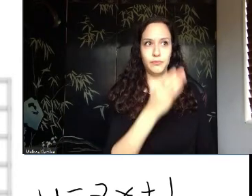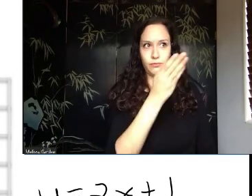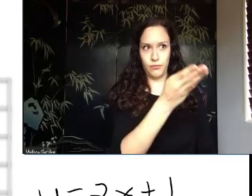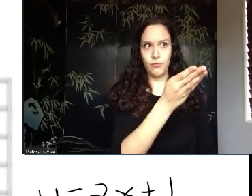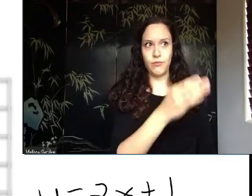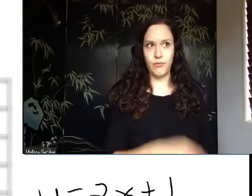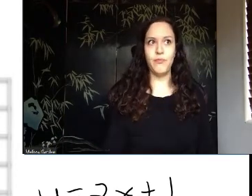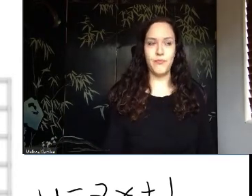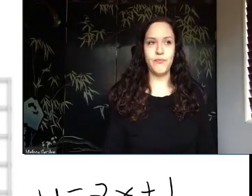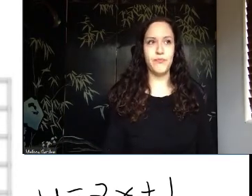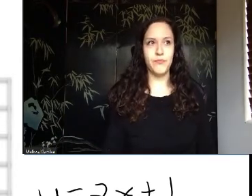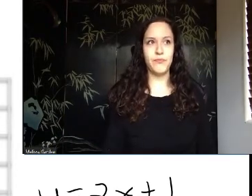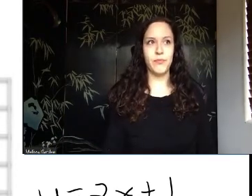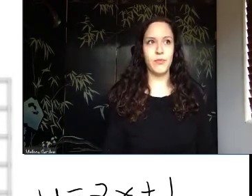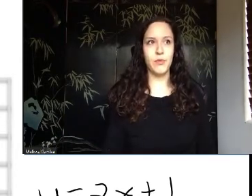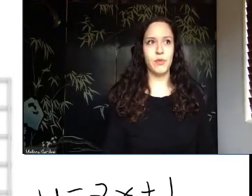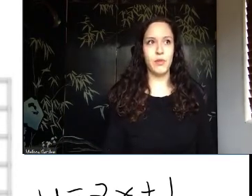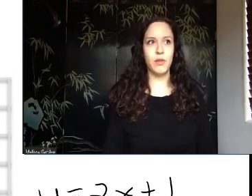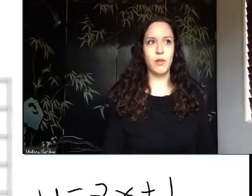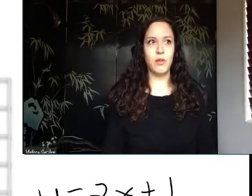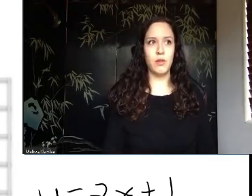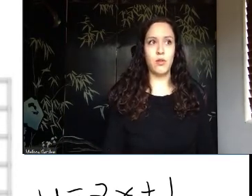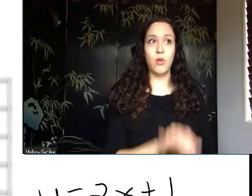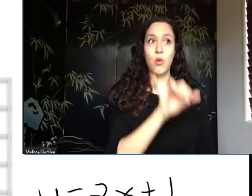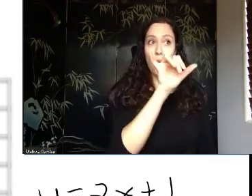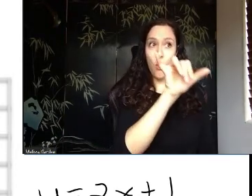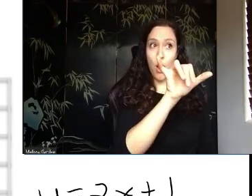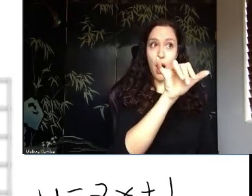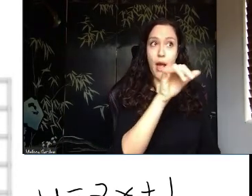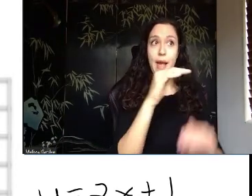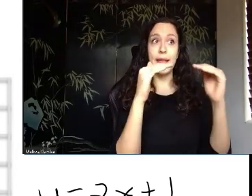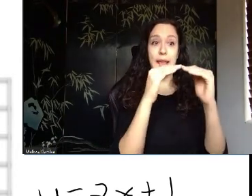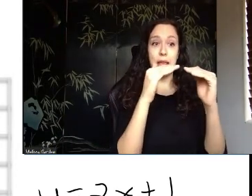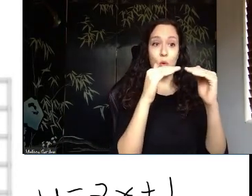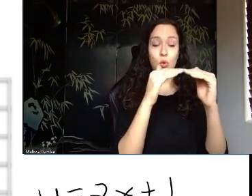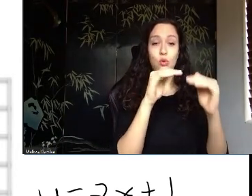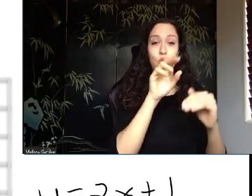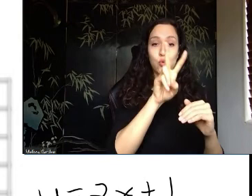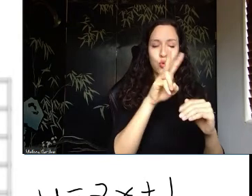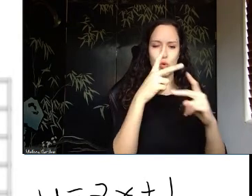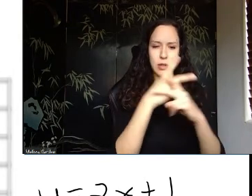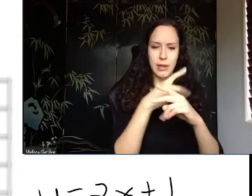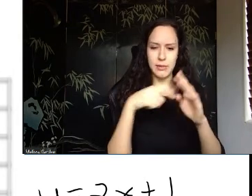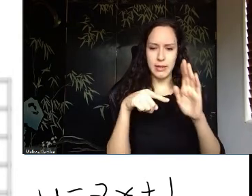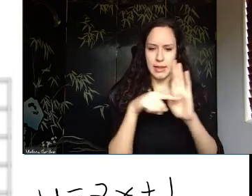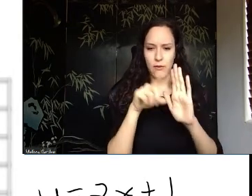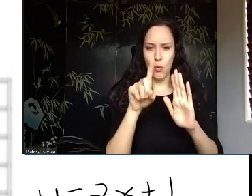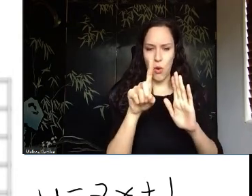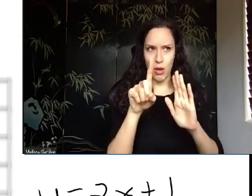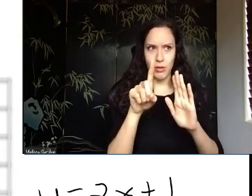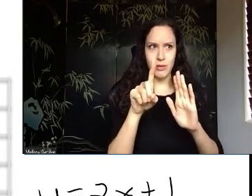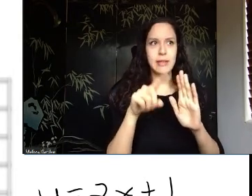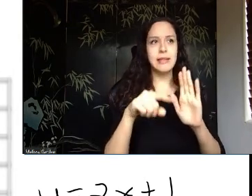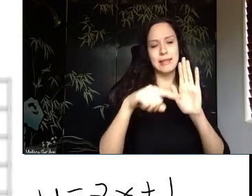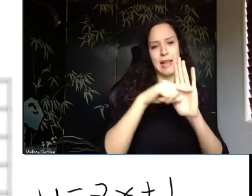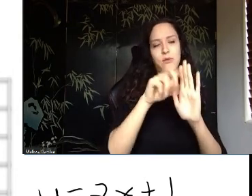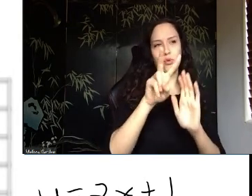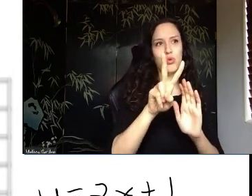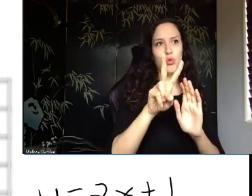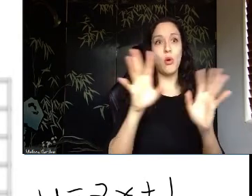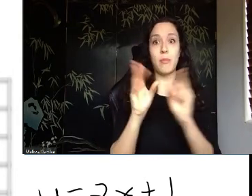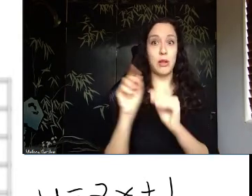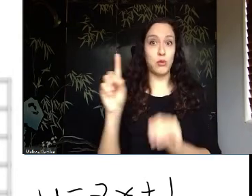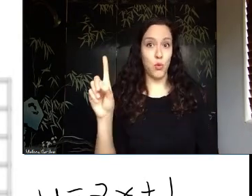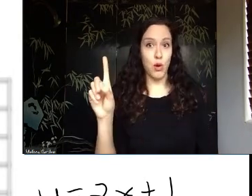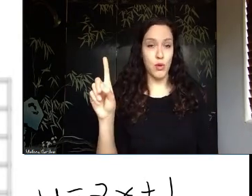I plugged it in. So then y equals 2 times -1 is -2 plus 1. Okay.